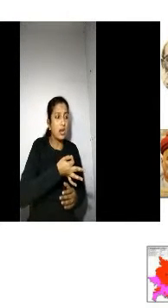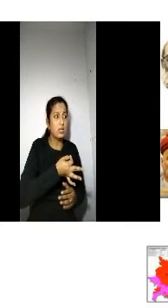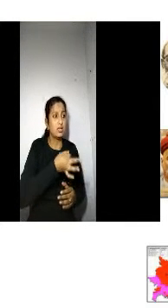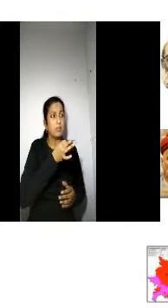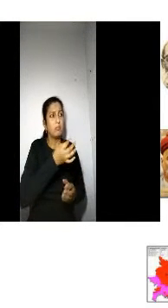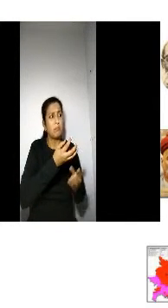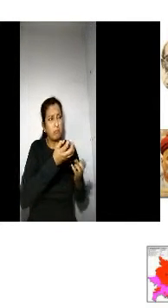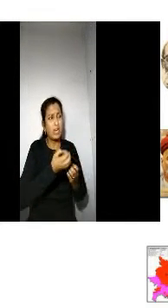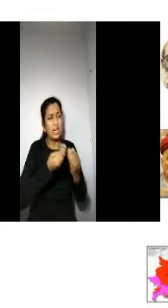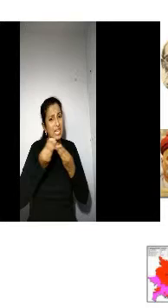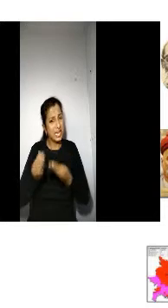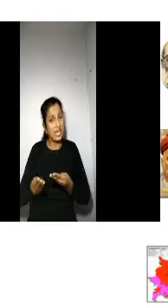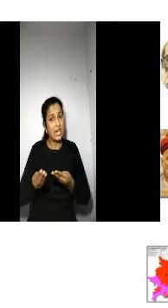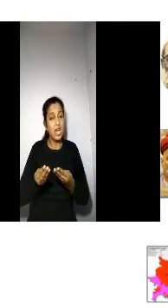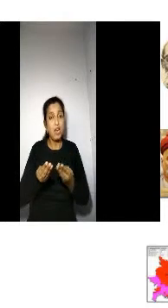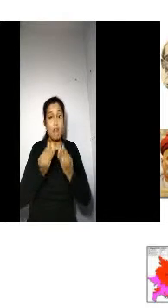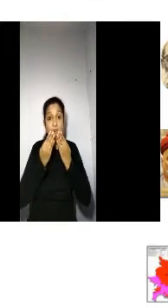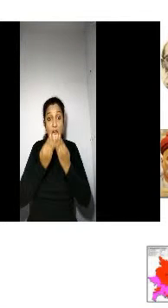education.